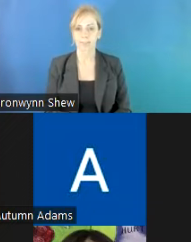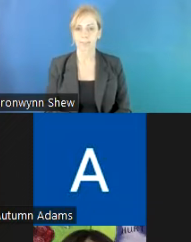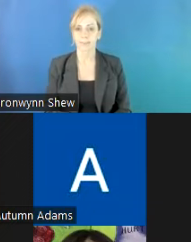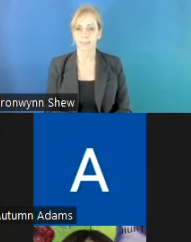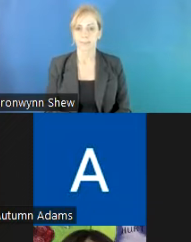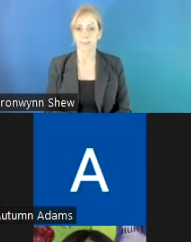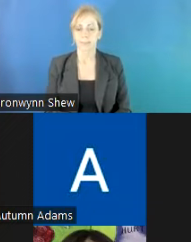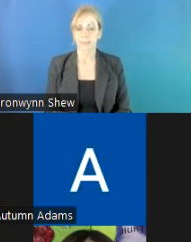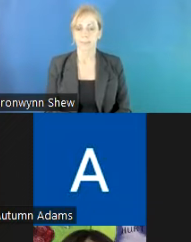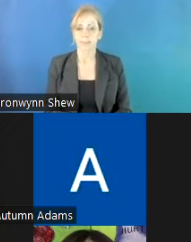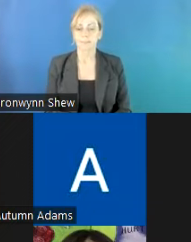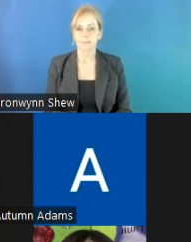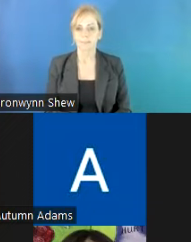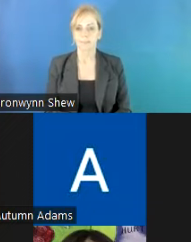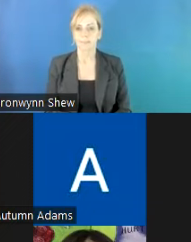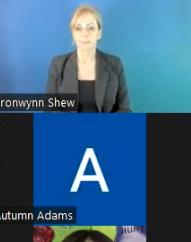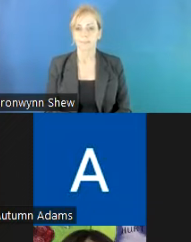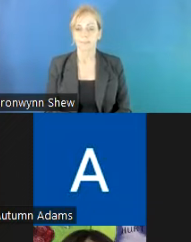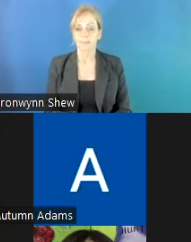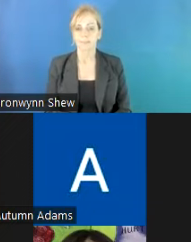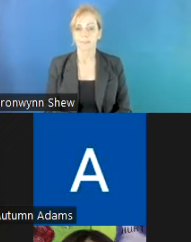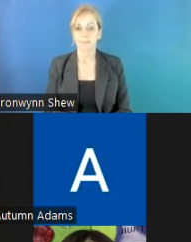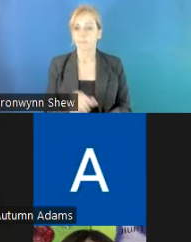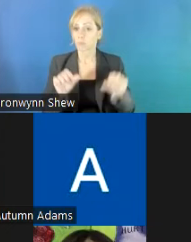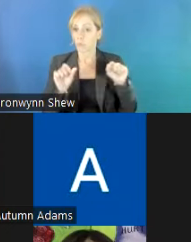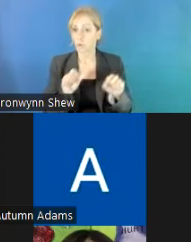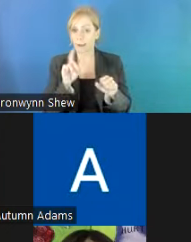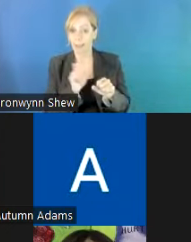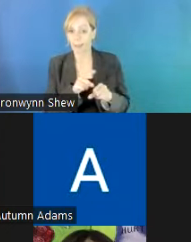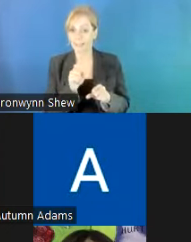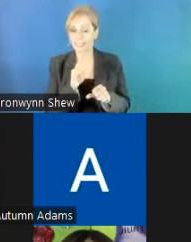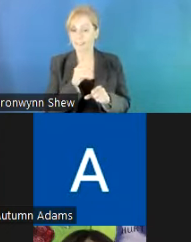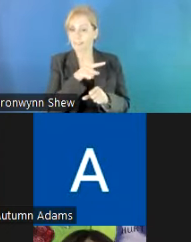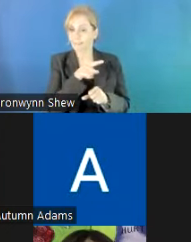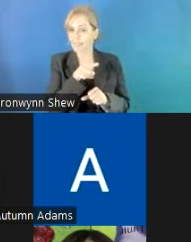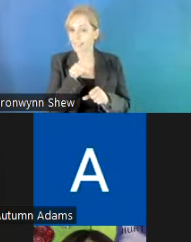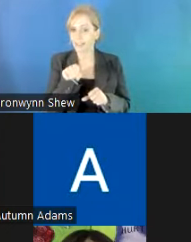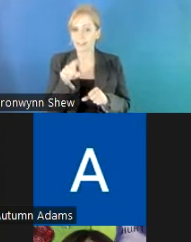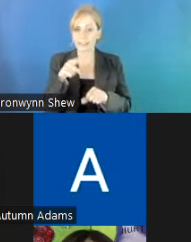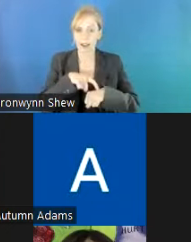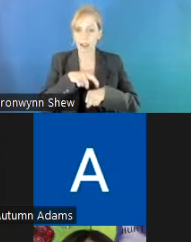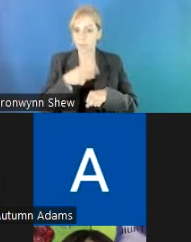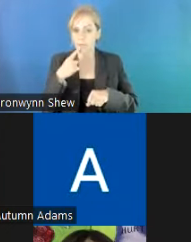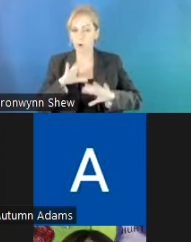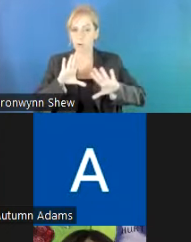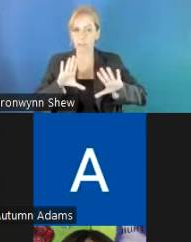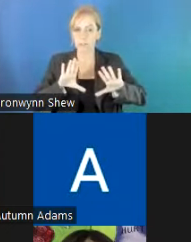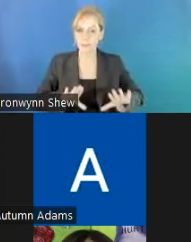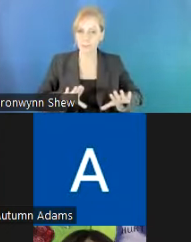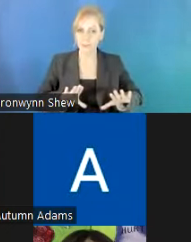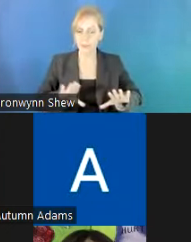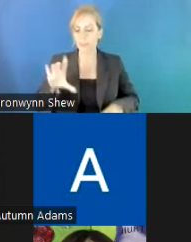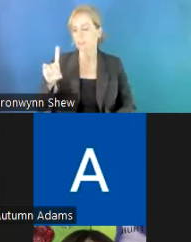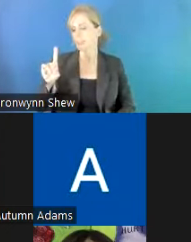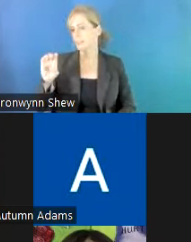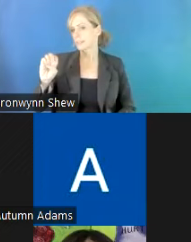Ask if they need any time to decompress. And then if they are somebody